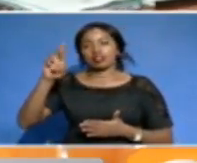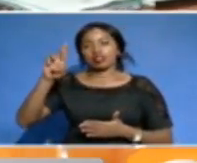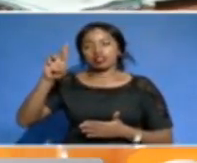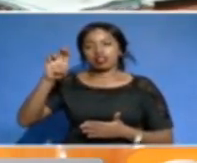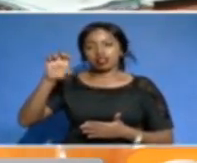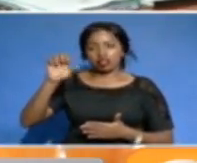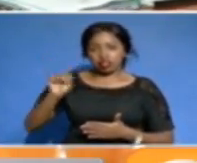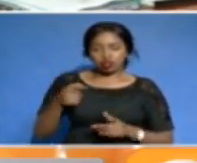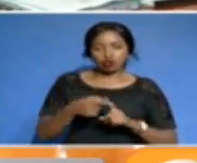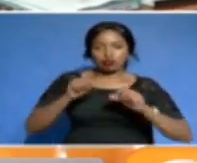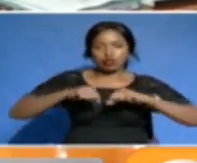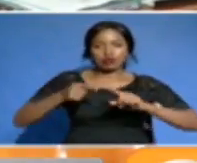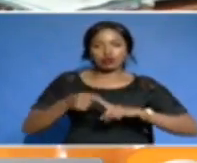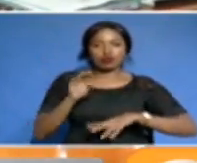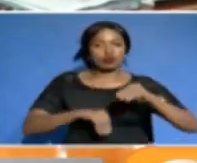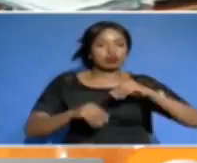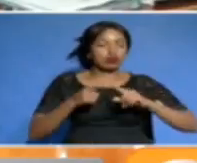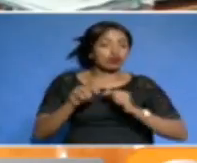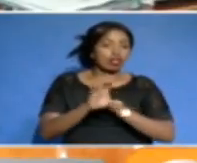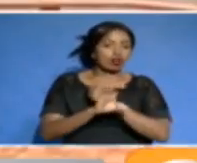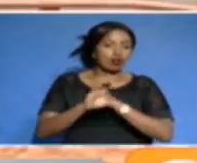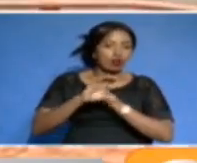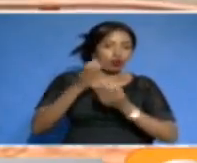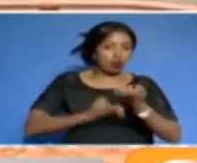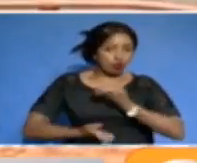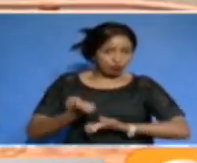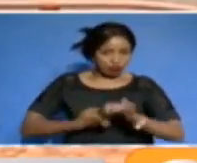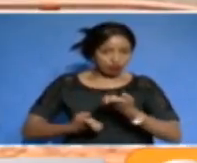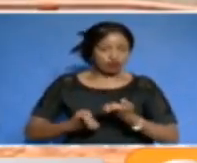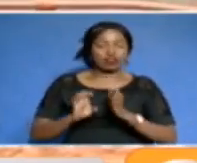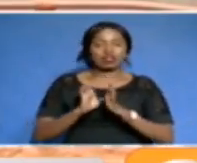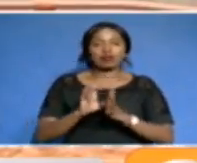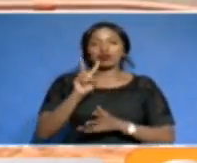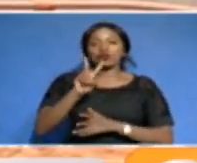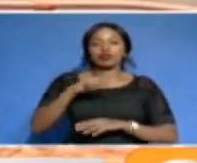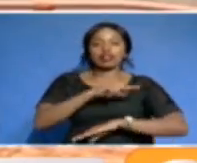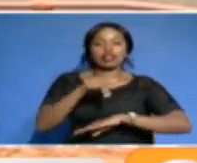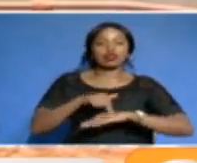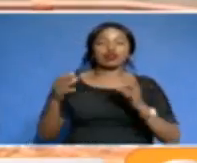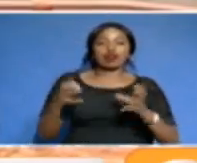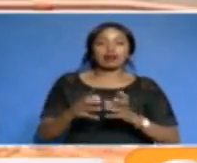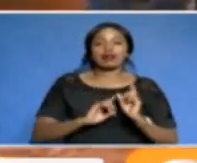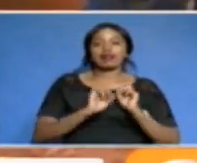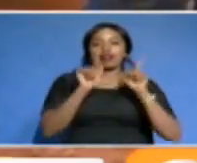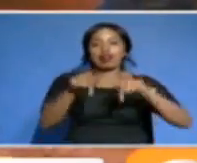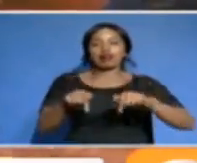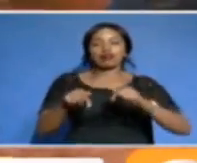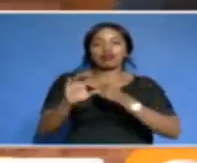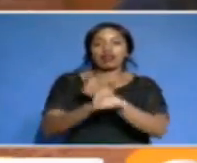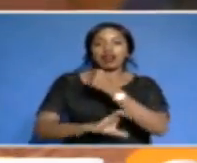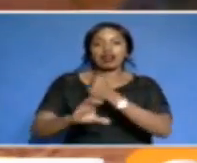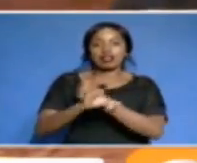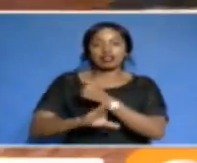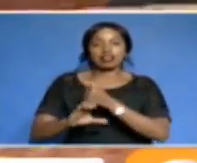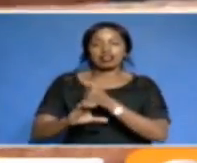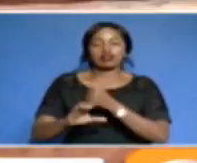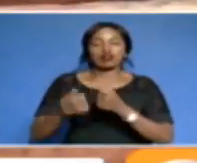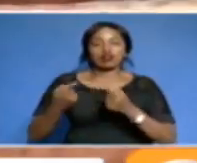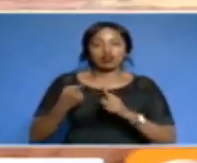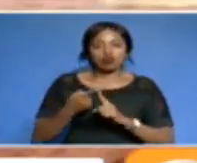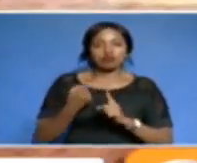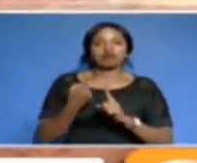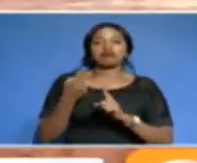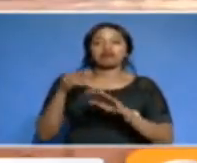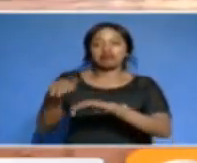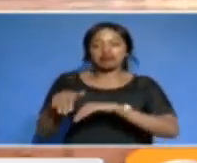to contribute to the economy. On average, at least two international companies come into the country seeking permits to mine in different areas. All